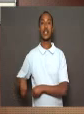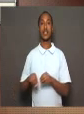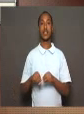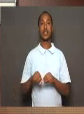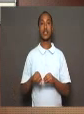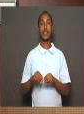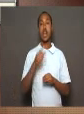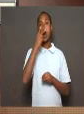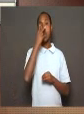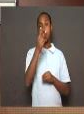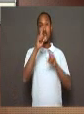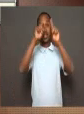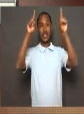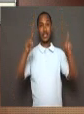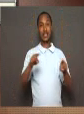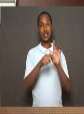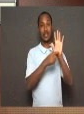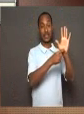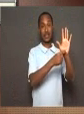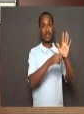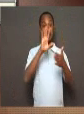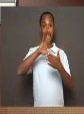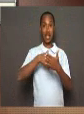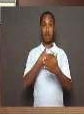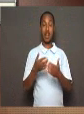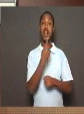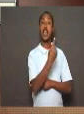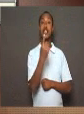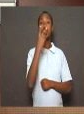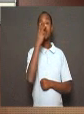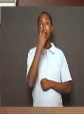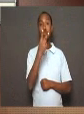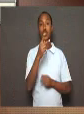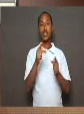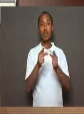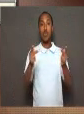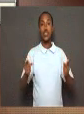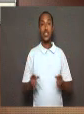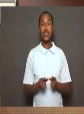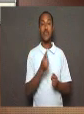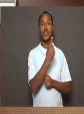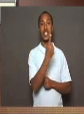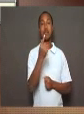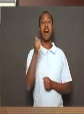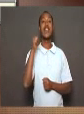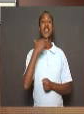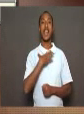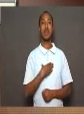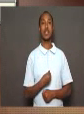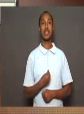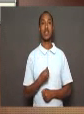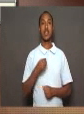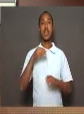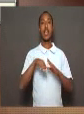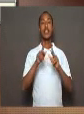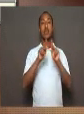Students, look at this table. It shows the position of some other elements